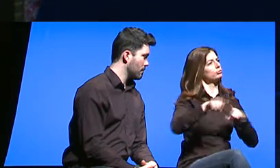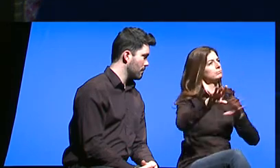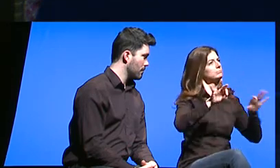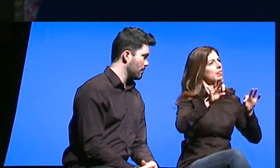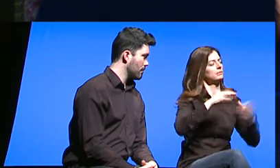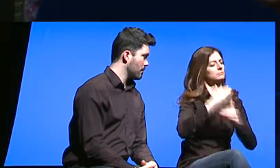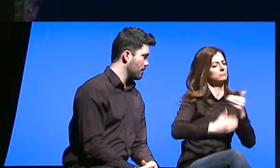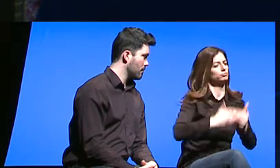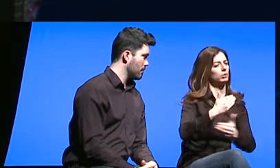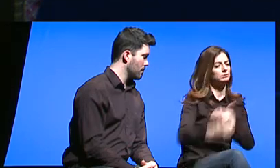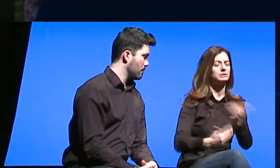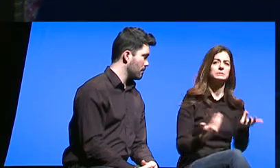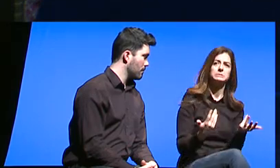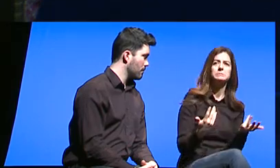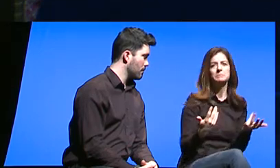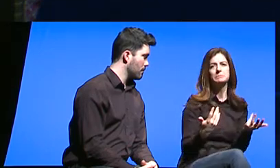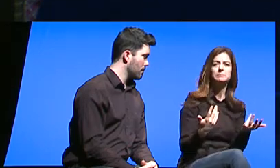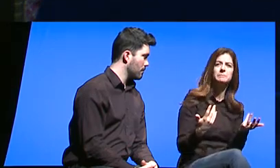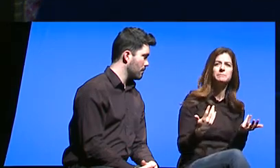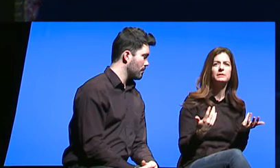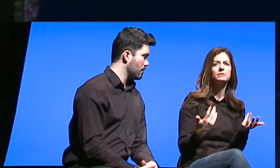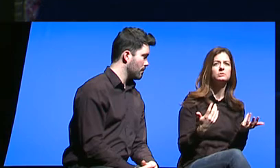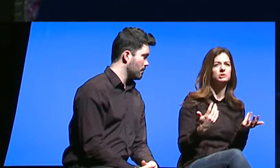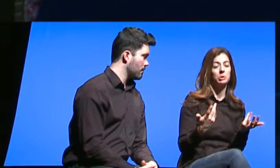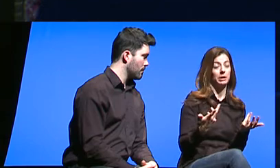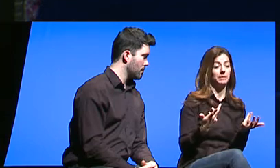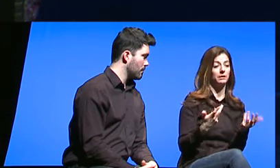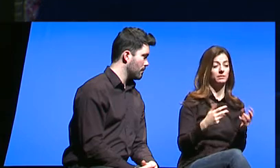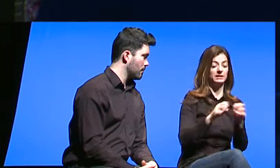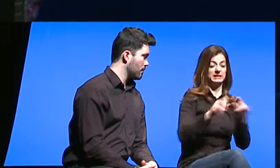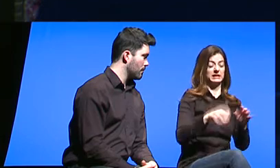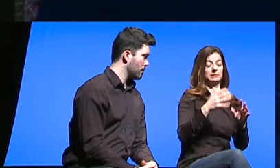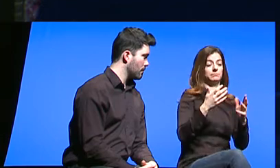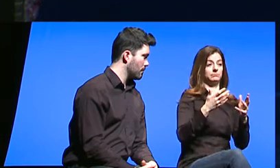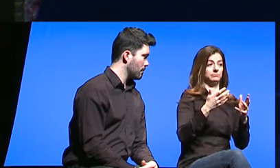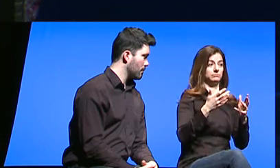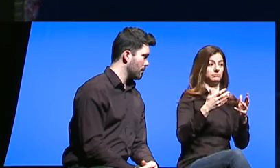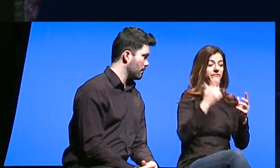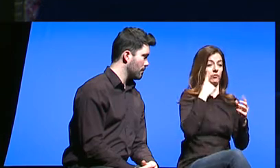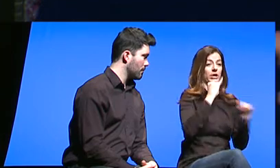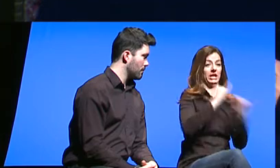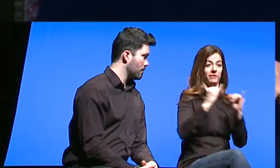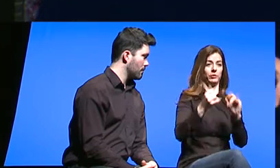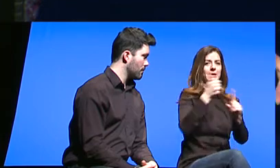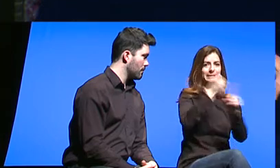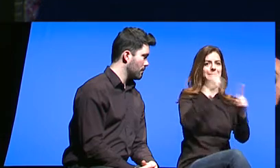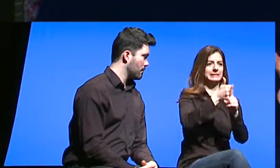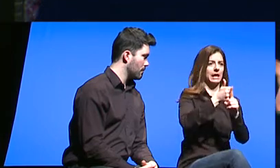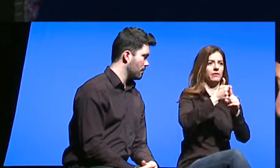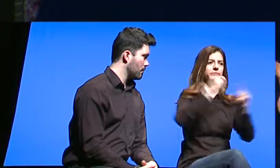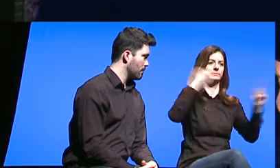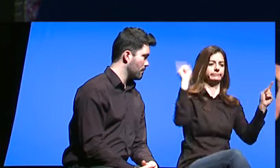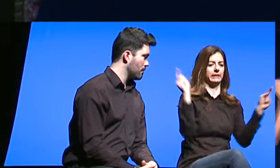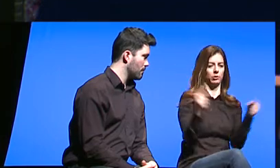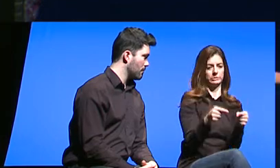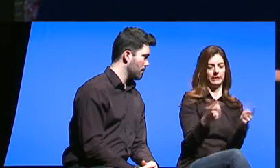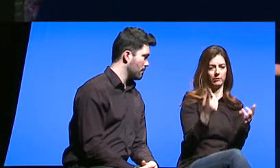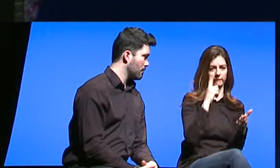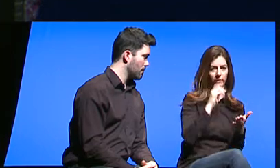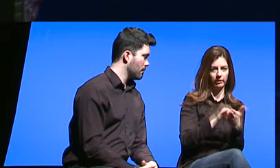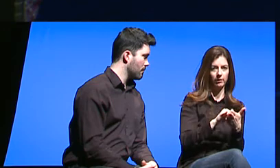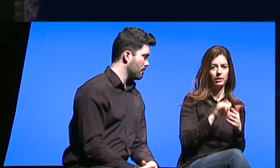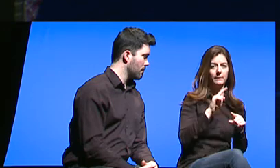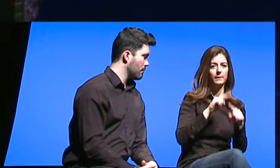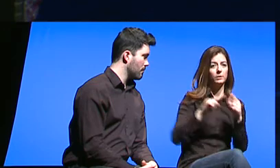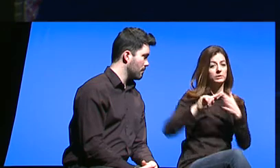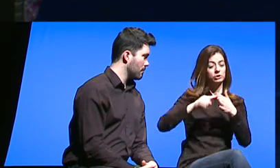process. And so that kind of narrowed, self-narrowed it down in a way. we are starting a project nearby in